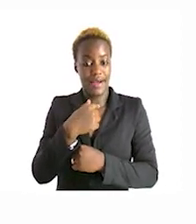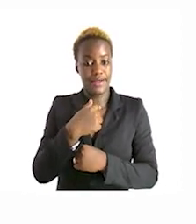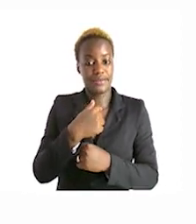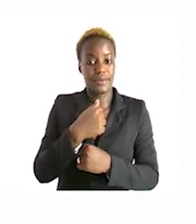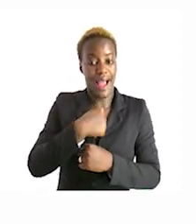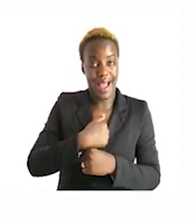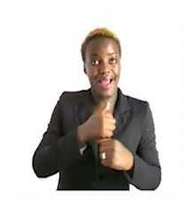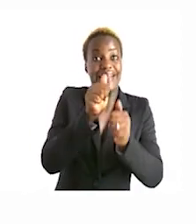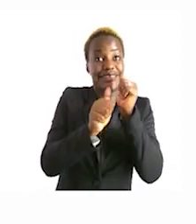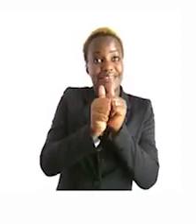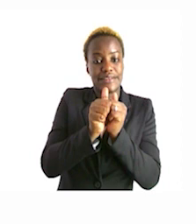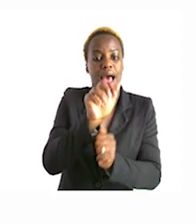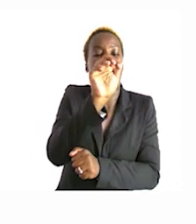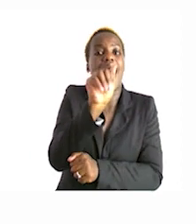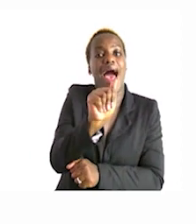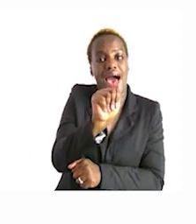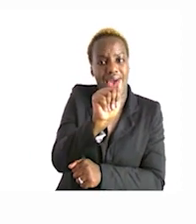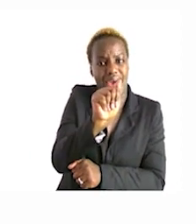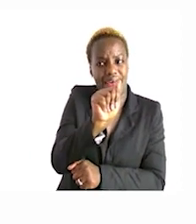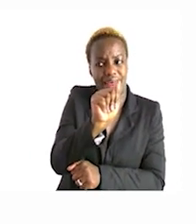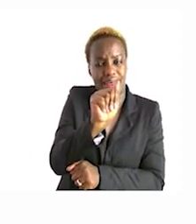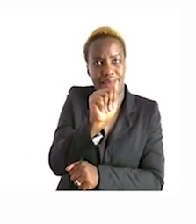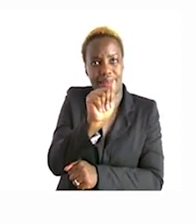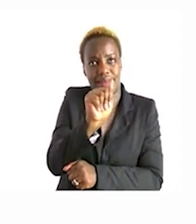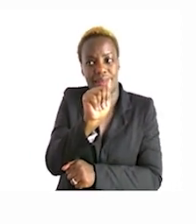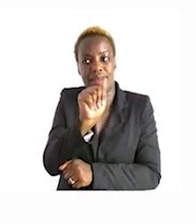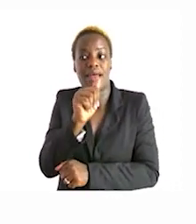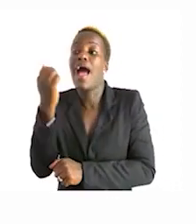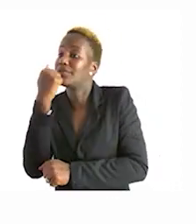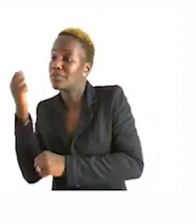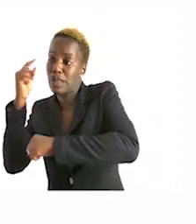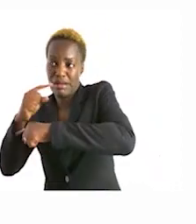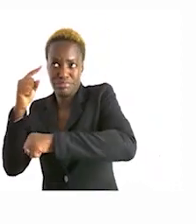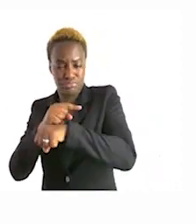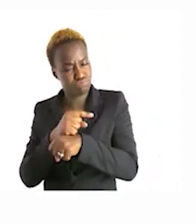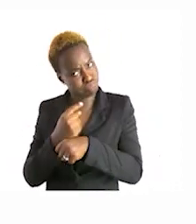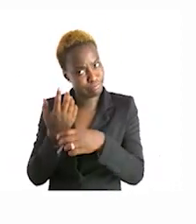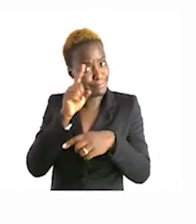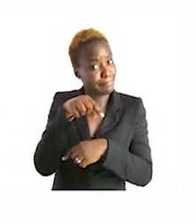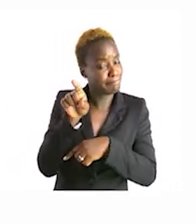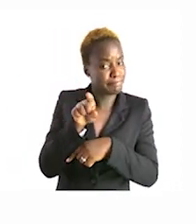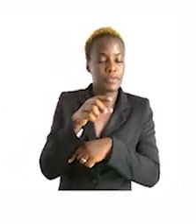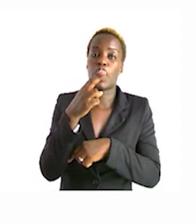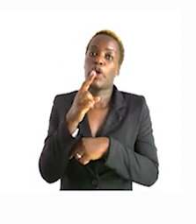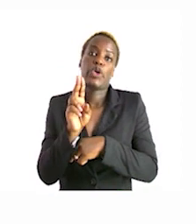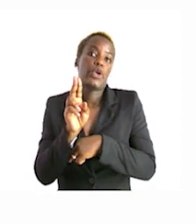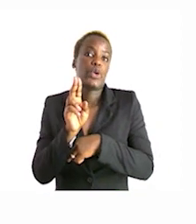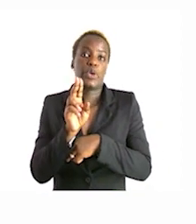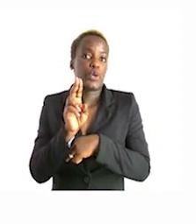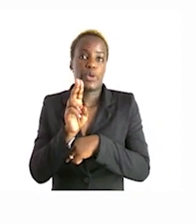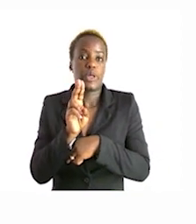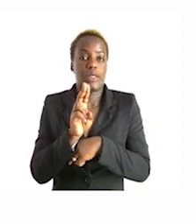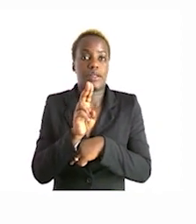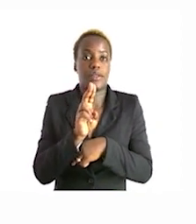every day? A apple is out because the apple word begins with a vowel sound.